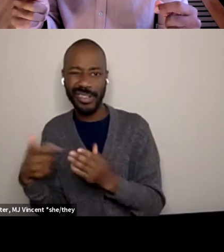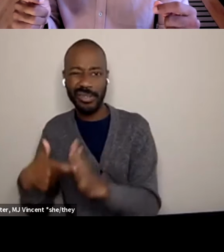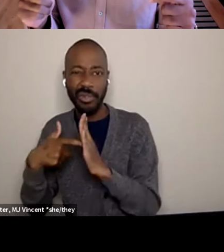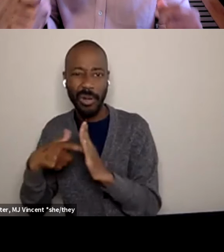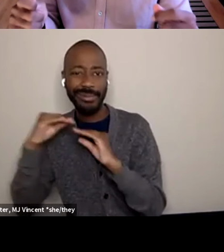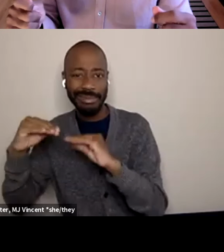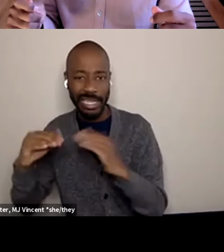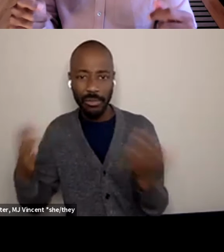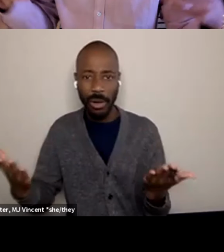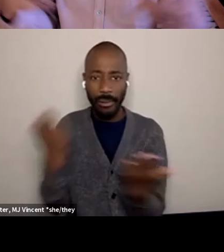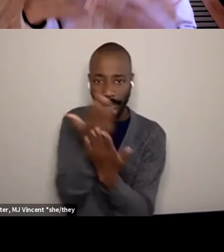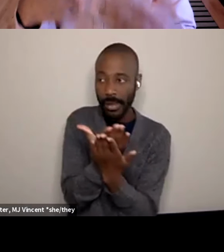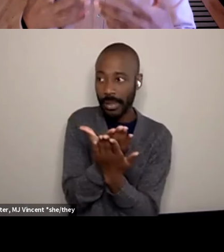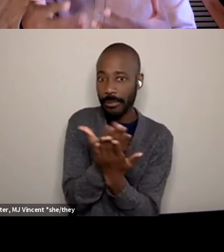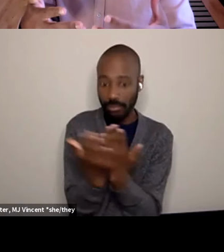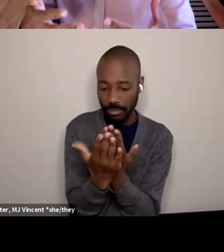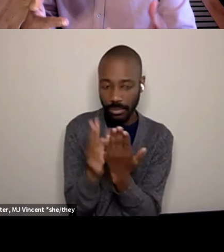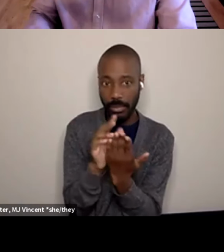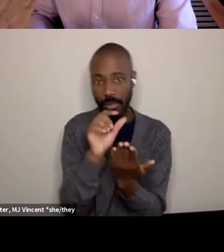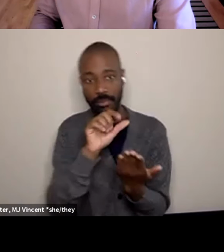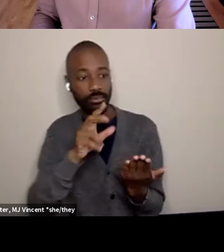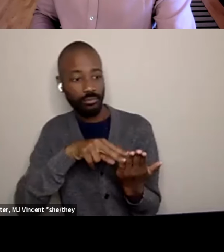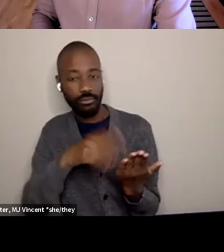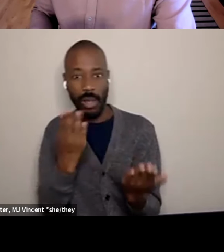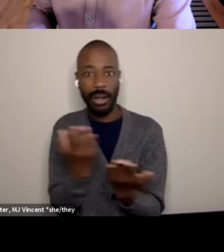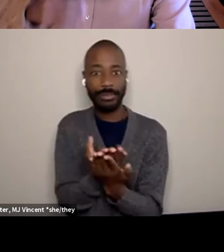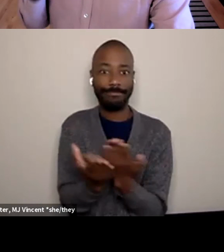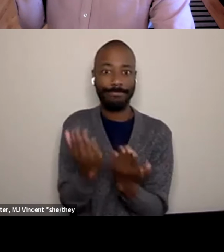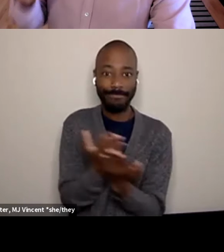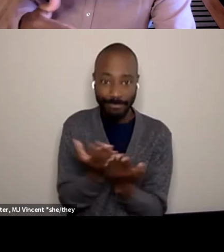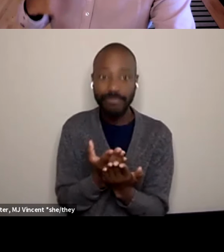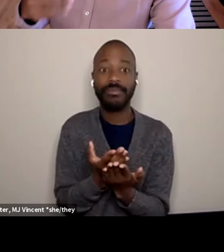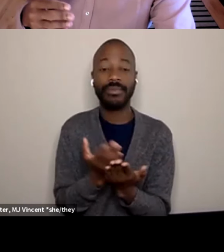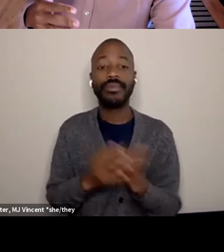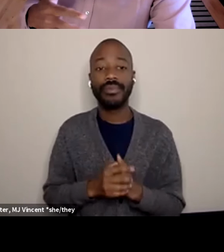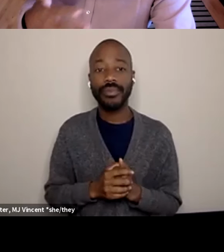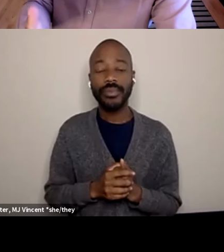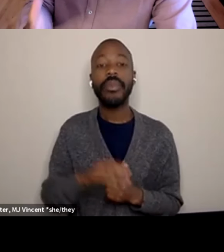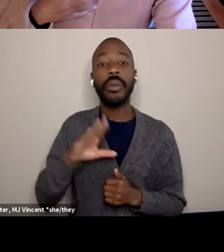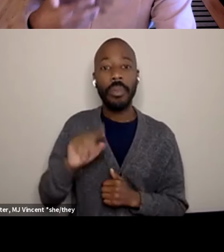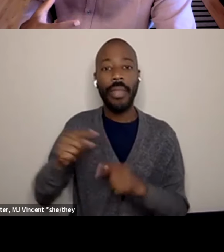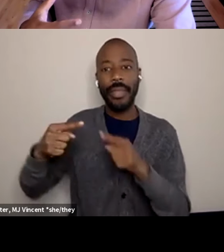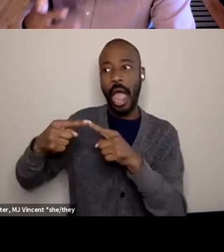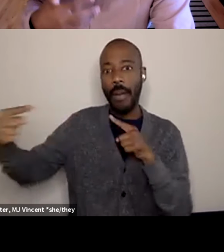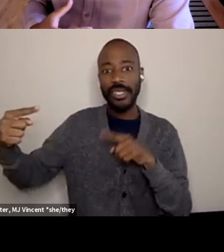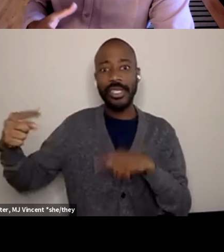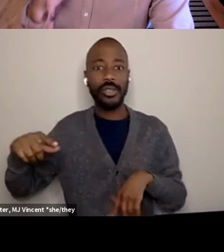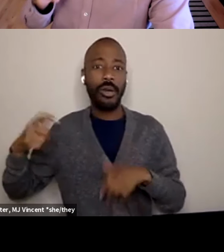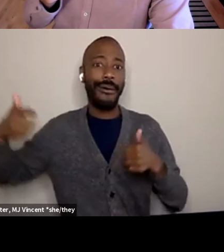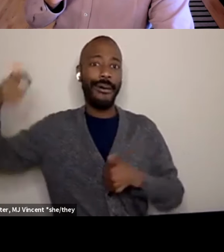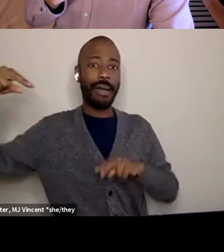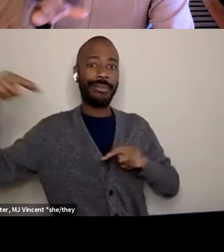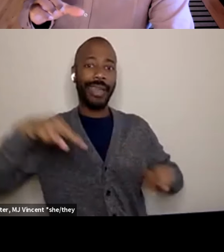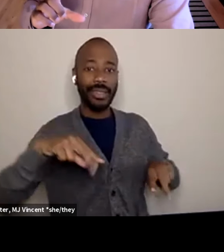conversation, talking and in contention with one another, right? But the oppositional gaze is coming from bell hooks